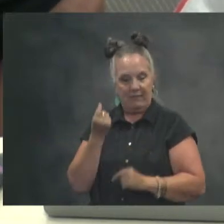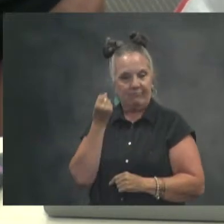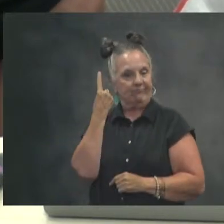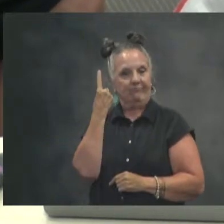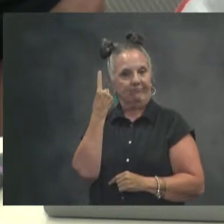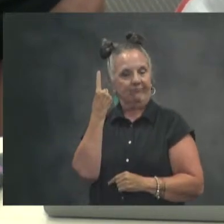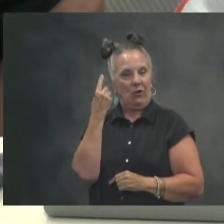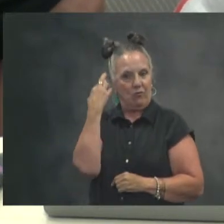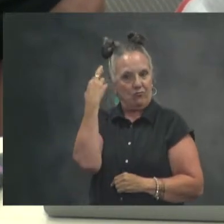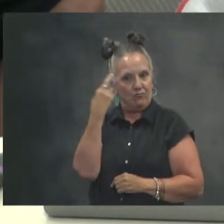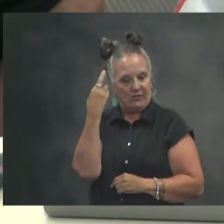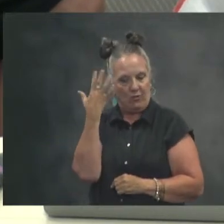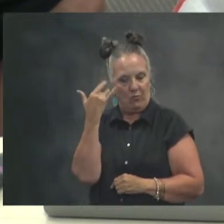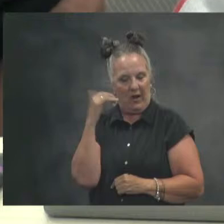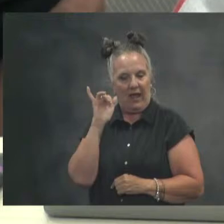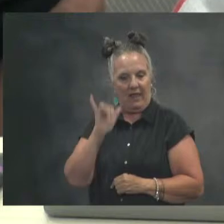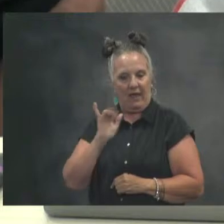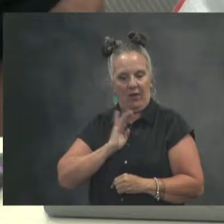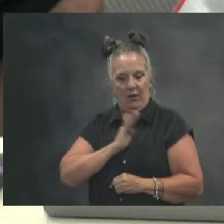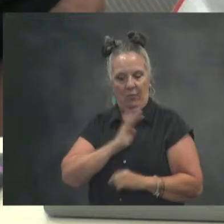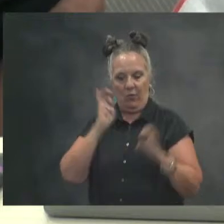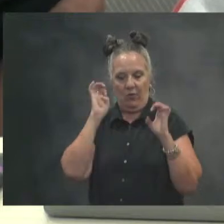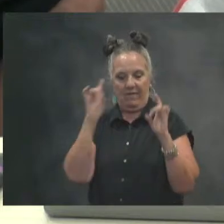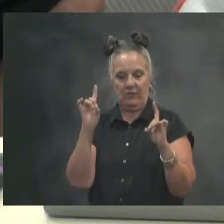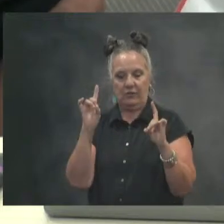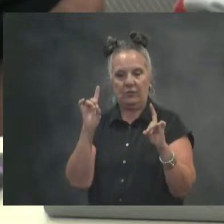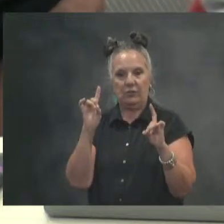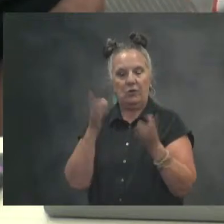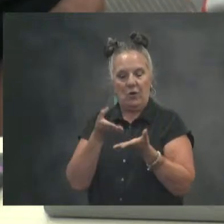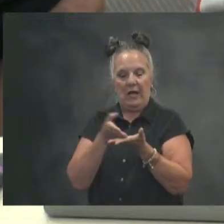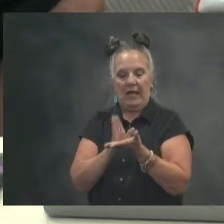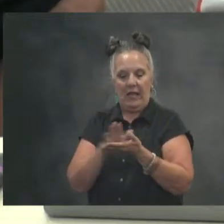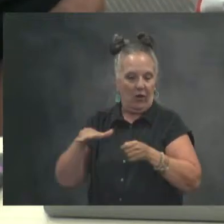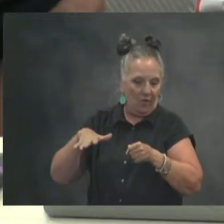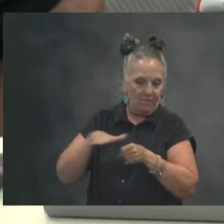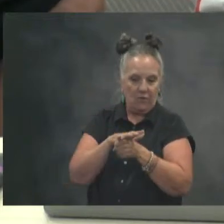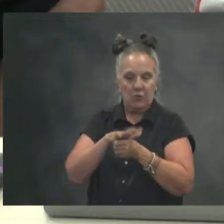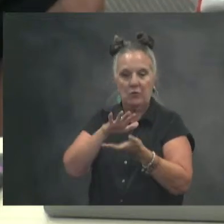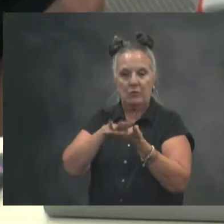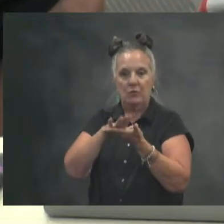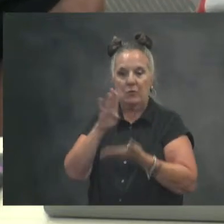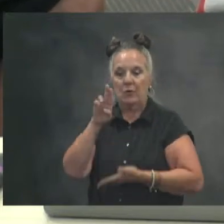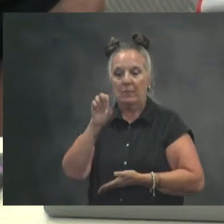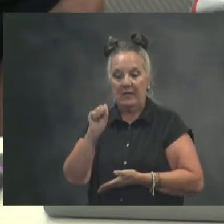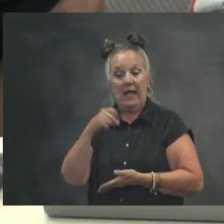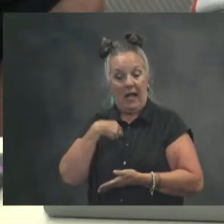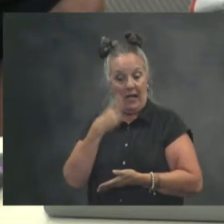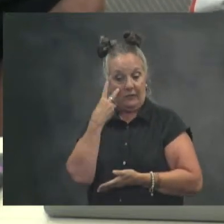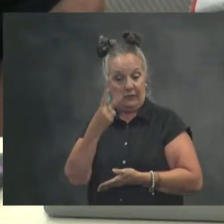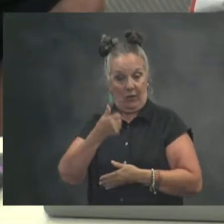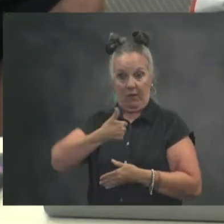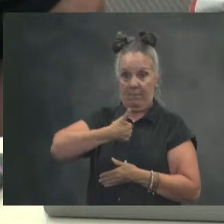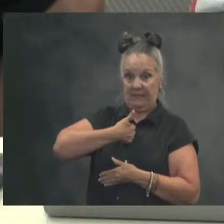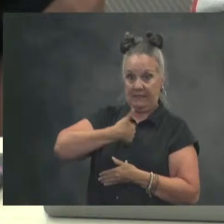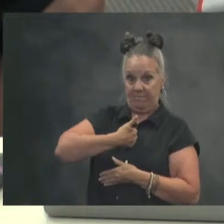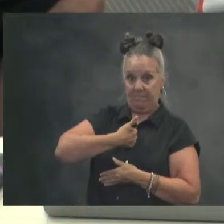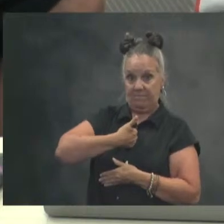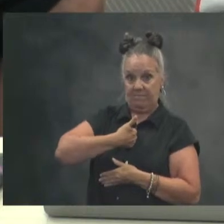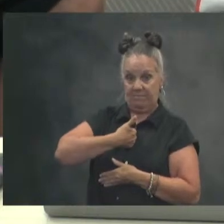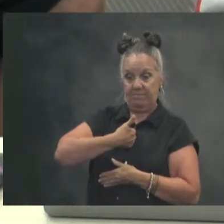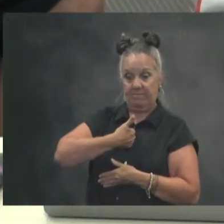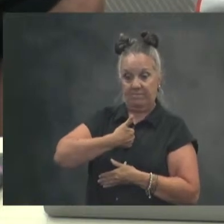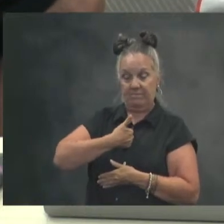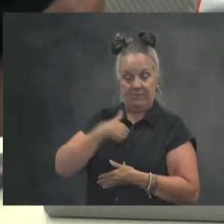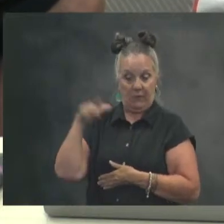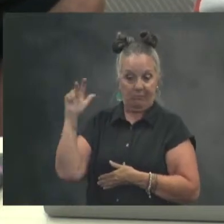justification for anybody on this Board of Education to allow a full school bus, and I've saw it myself. So I'm